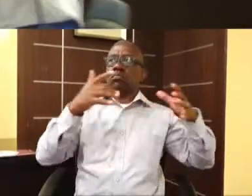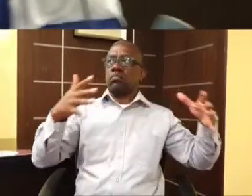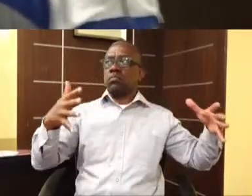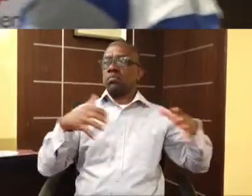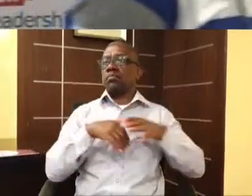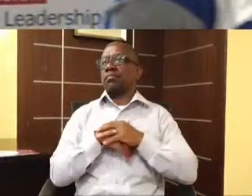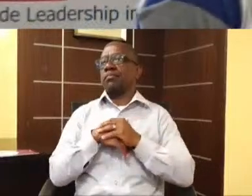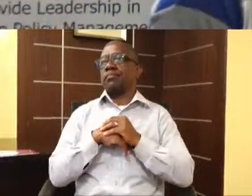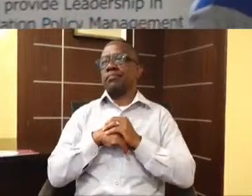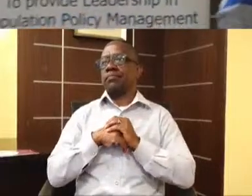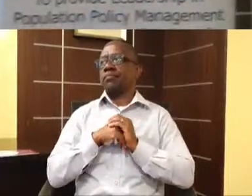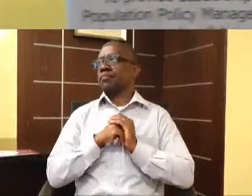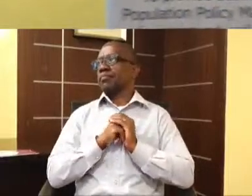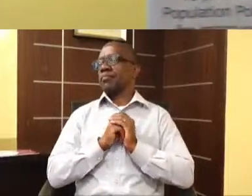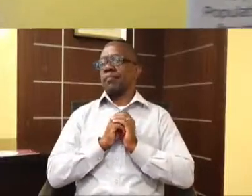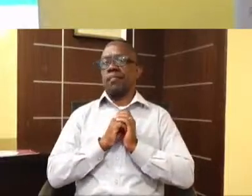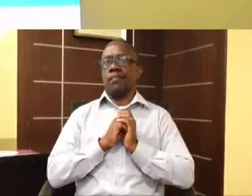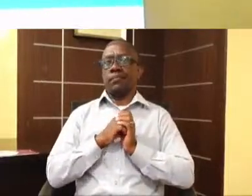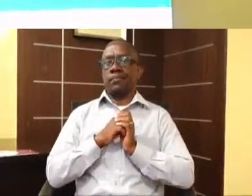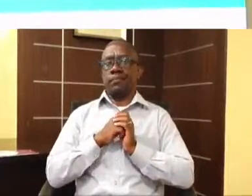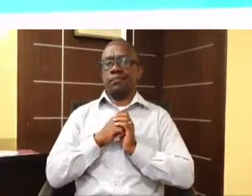Yeah.